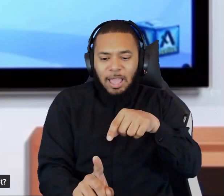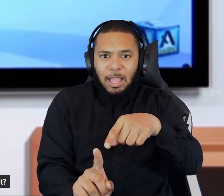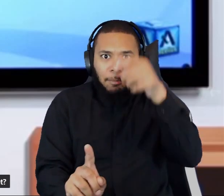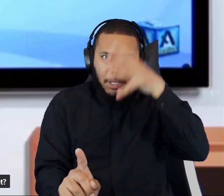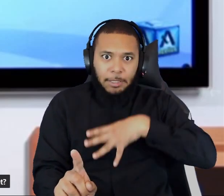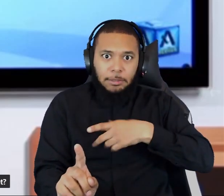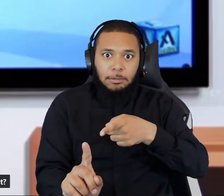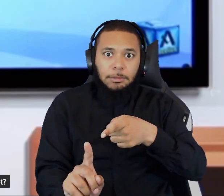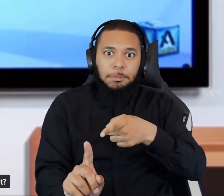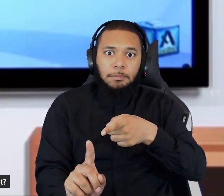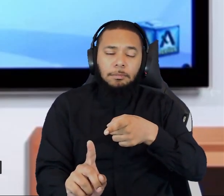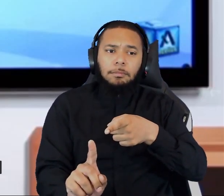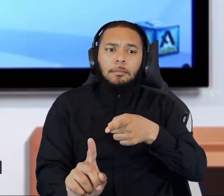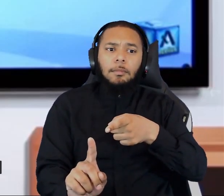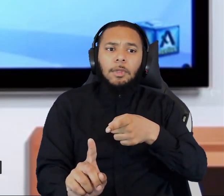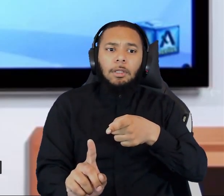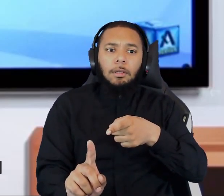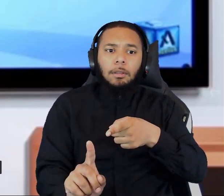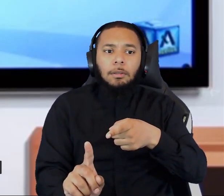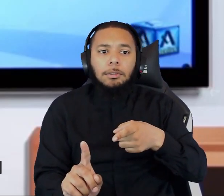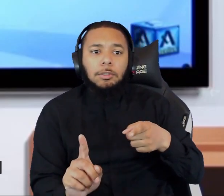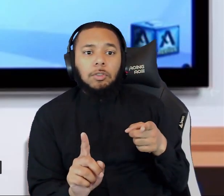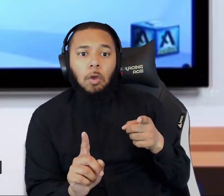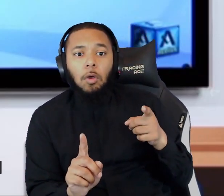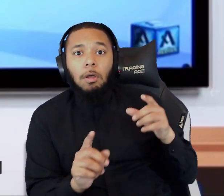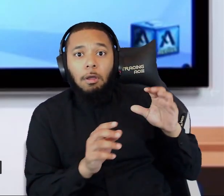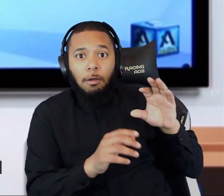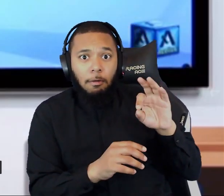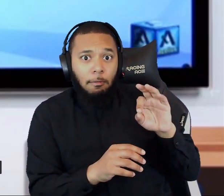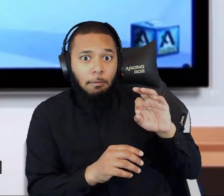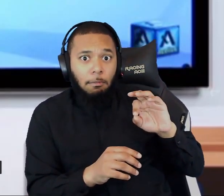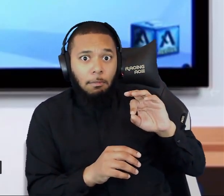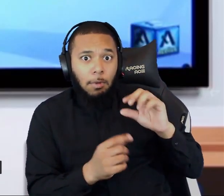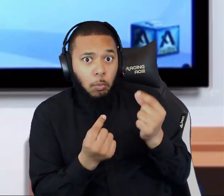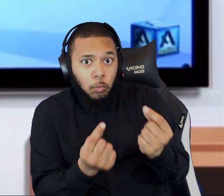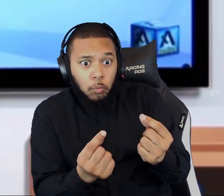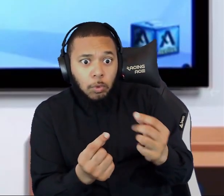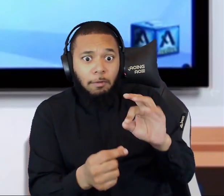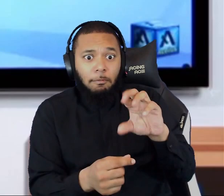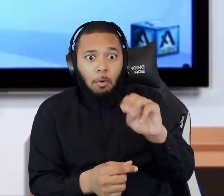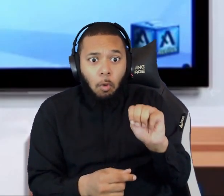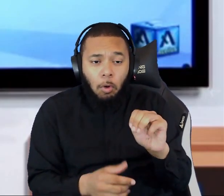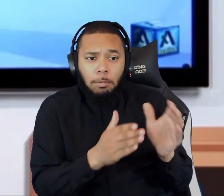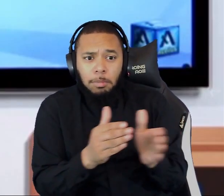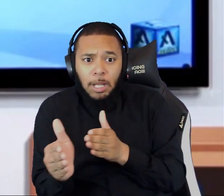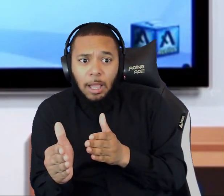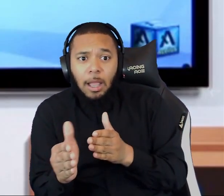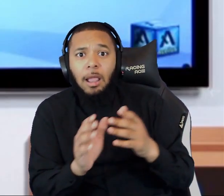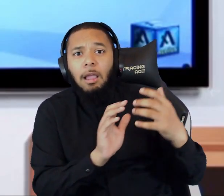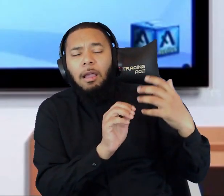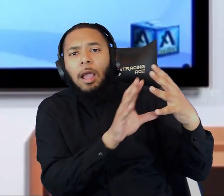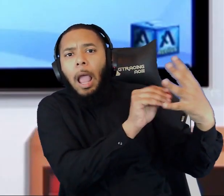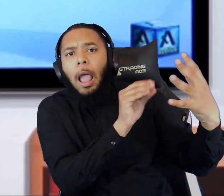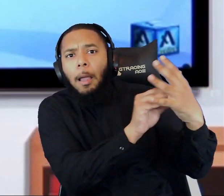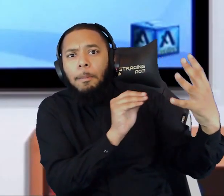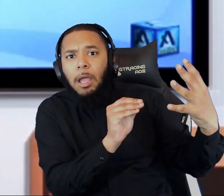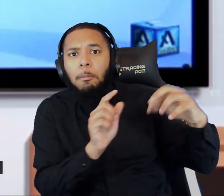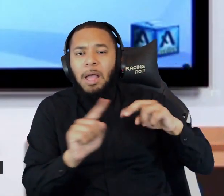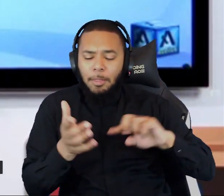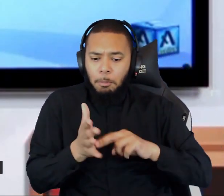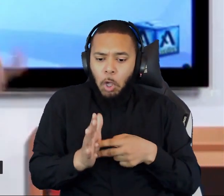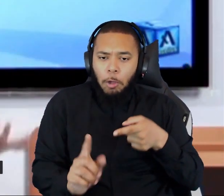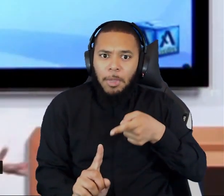So the form came from afar. The purpose came solely from the brain of this man. Do you